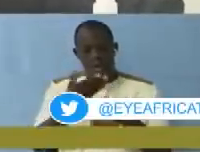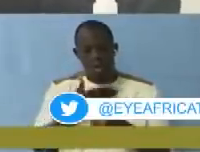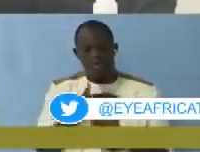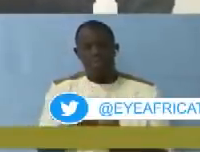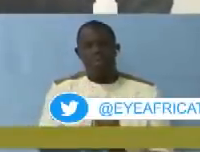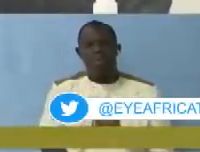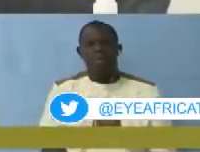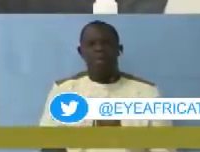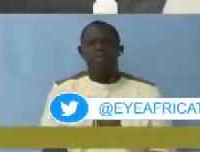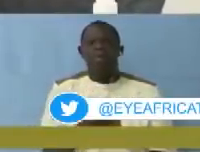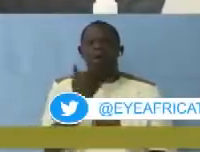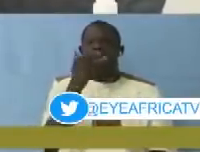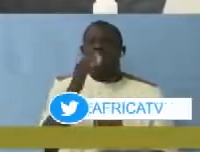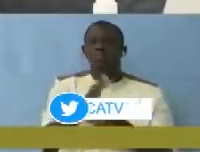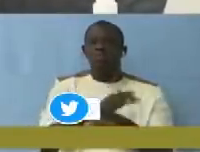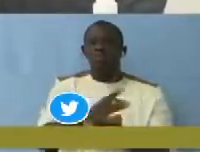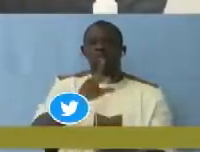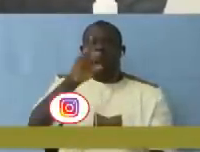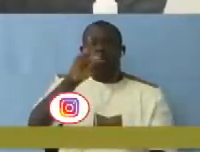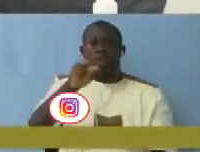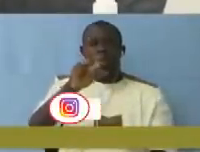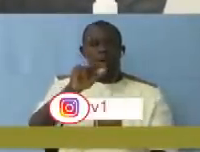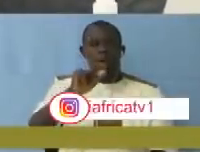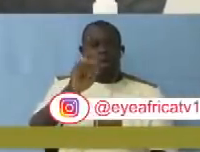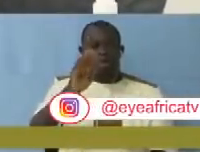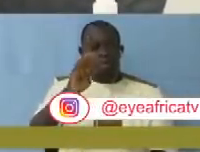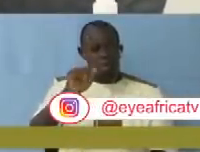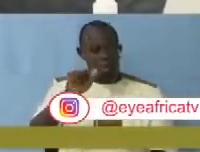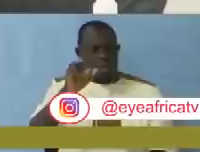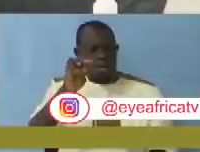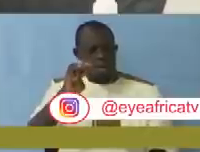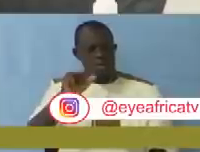Was Daba Marina present there at the time?